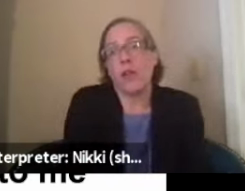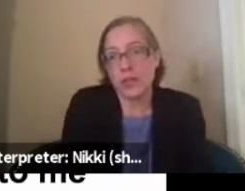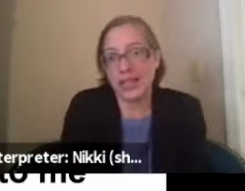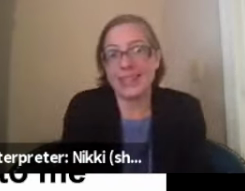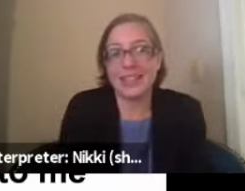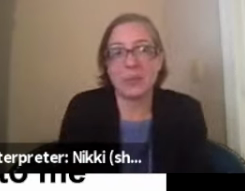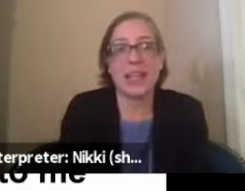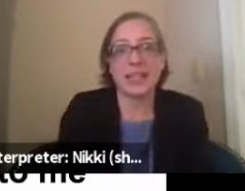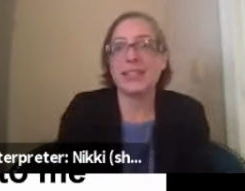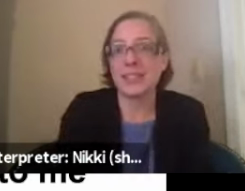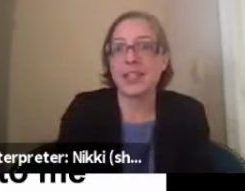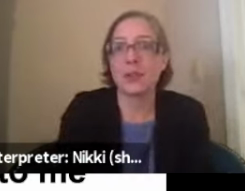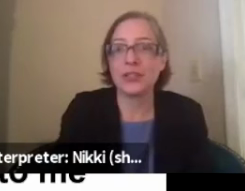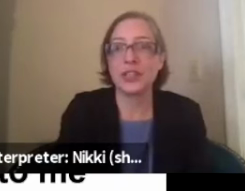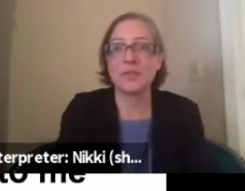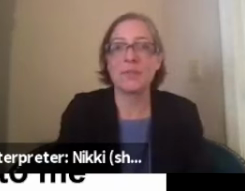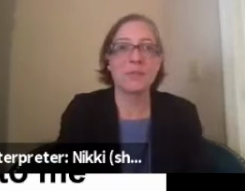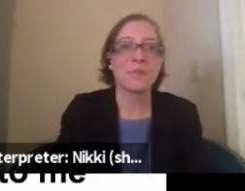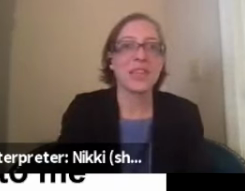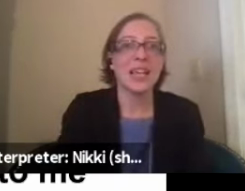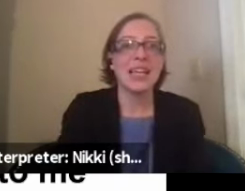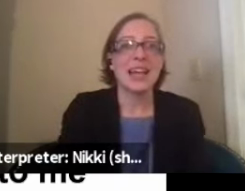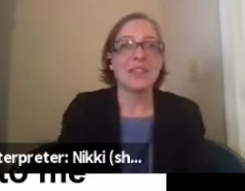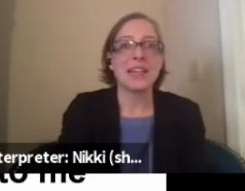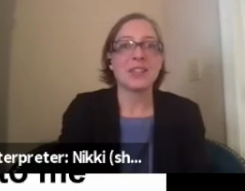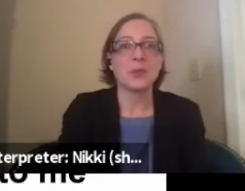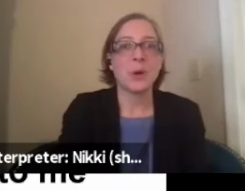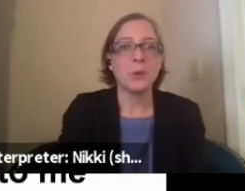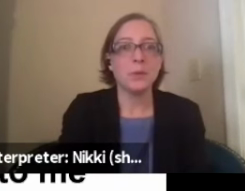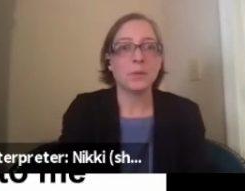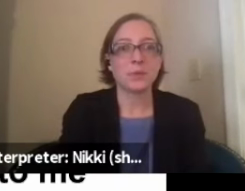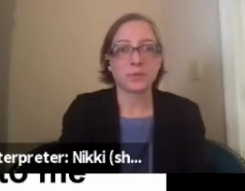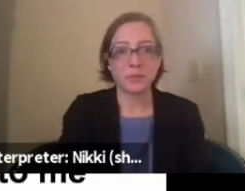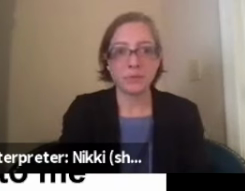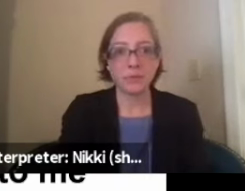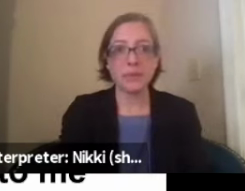all those things need to be taken into consideration. Now, the next quote